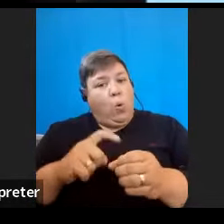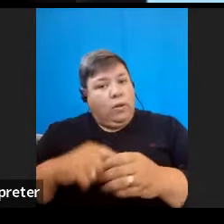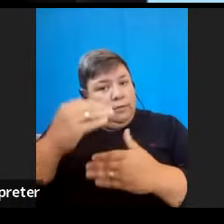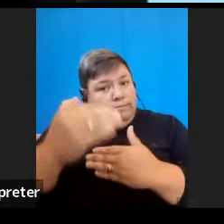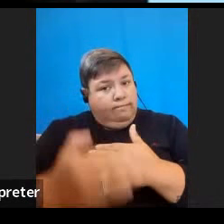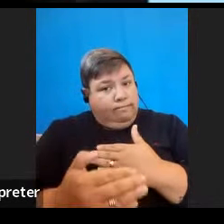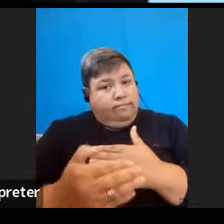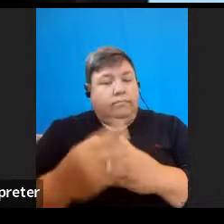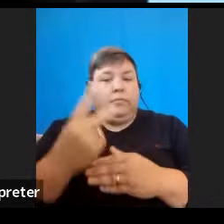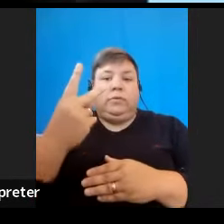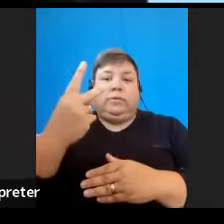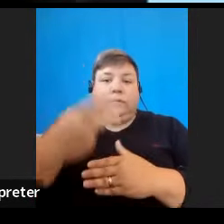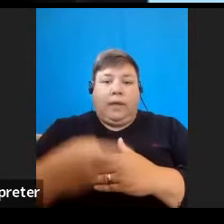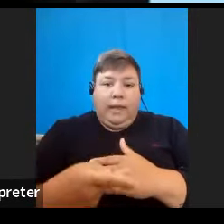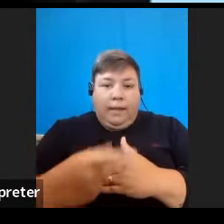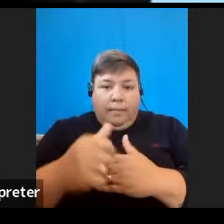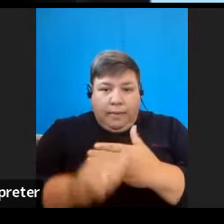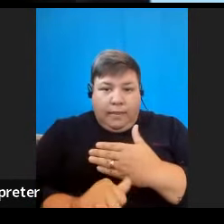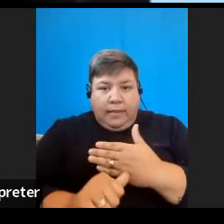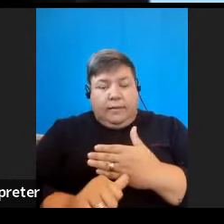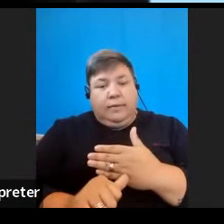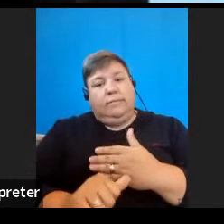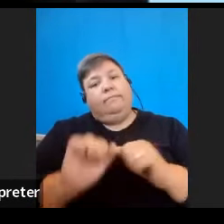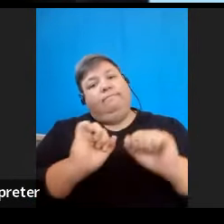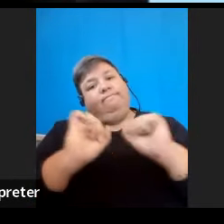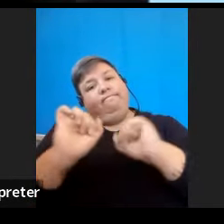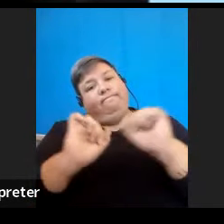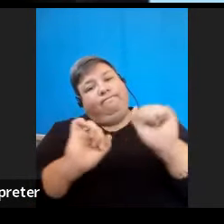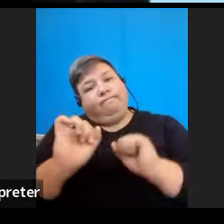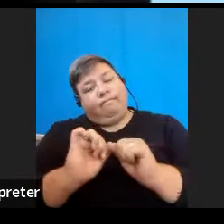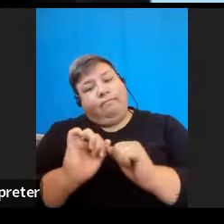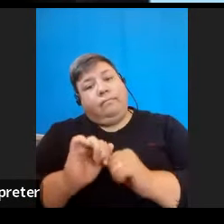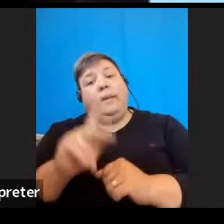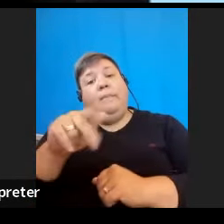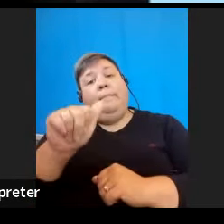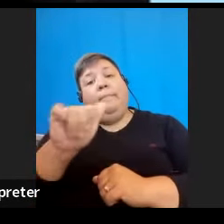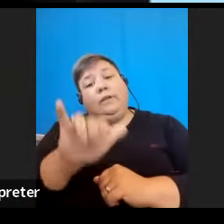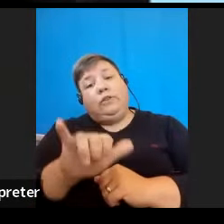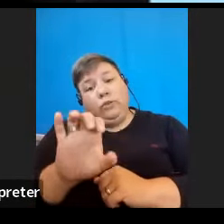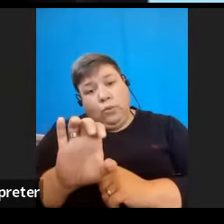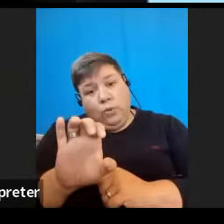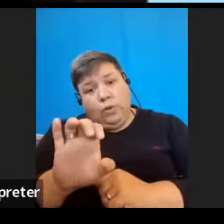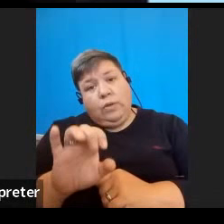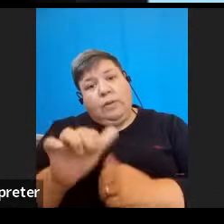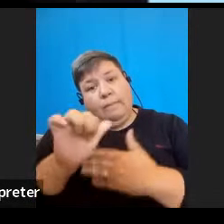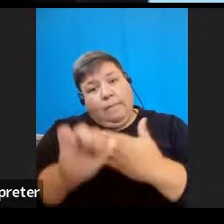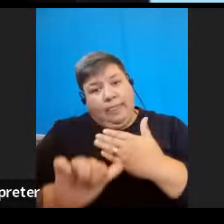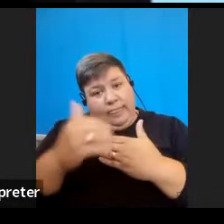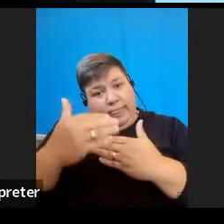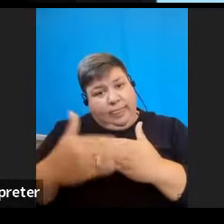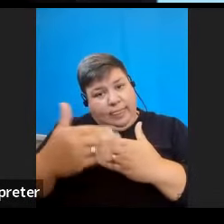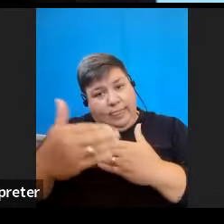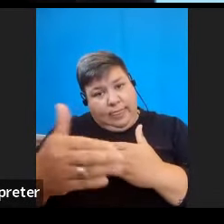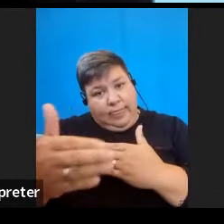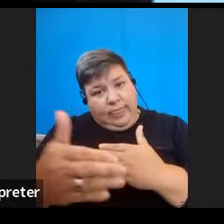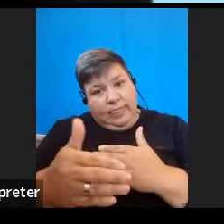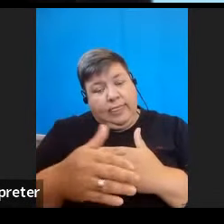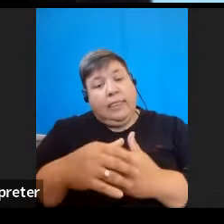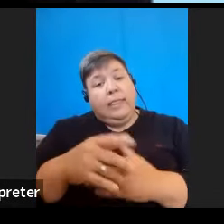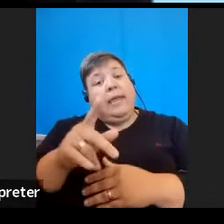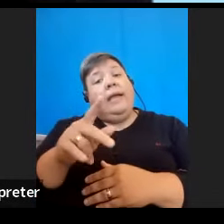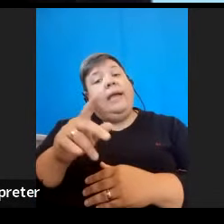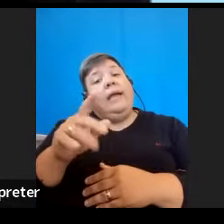bi-monthly, in different intervals. For pay-as-you-earn, it's monthly, and for income tax